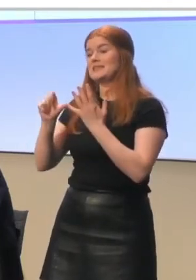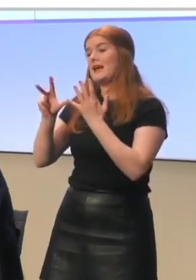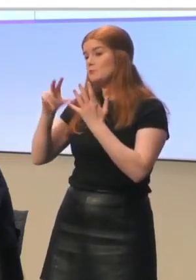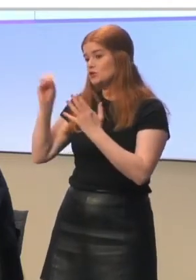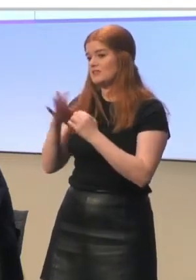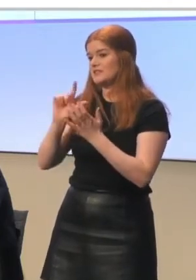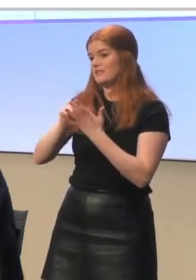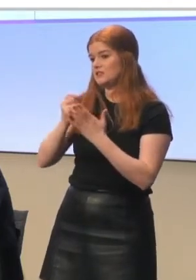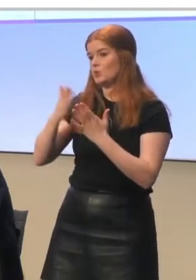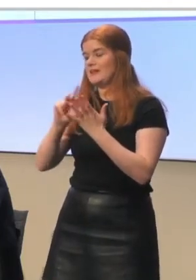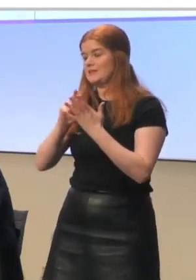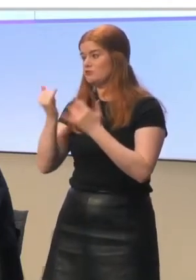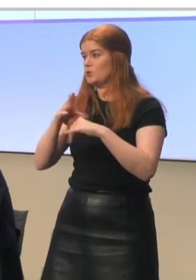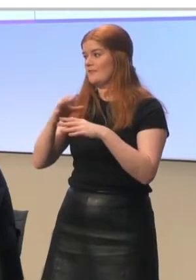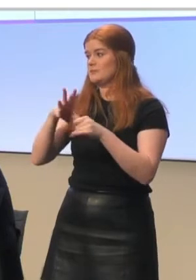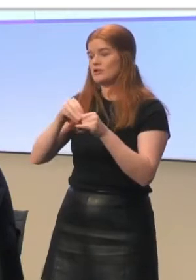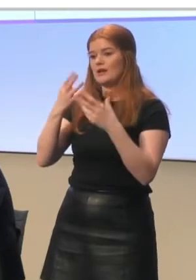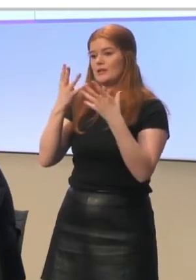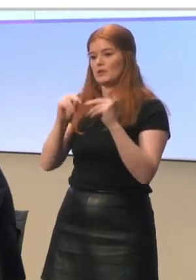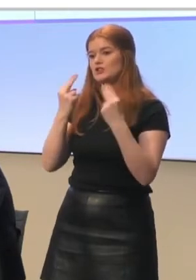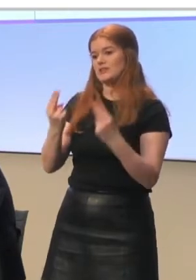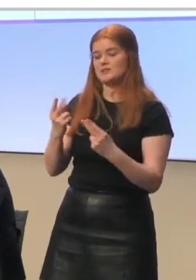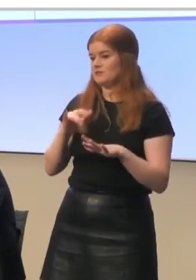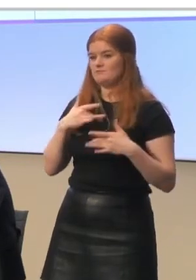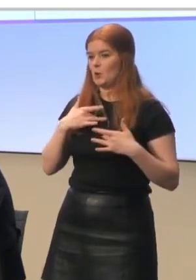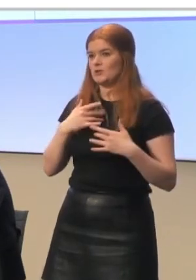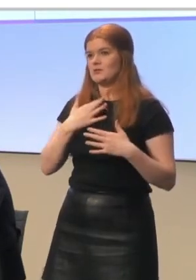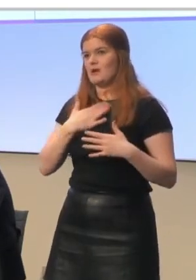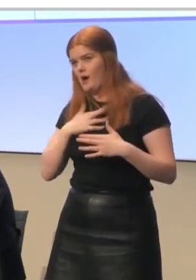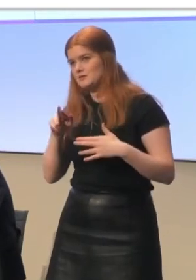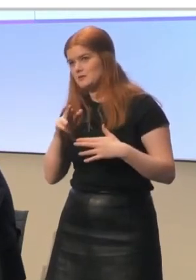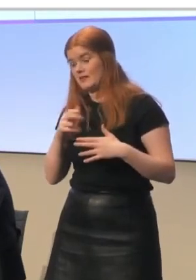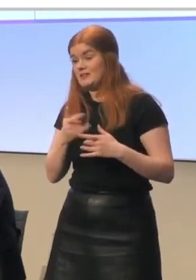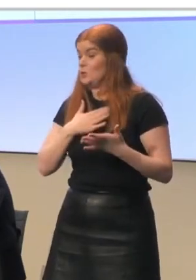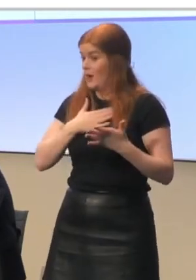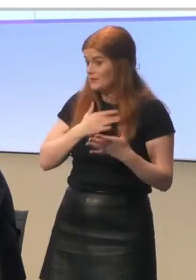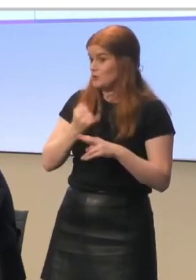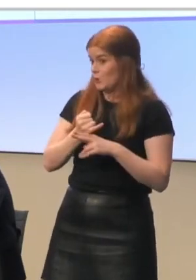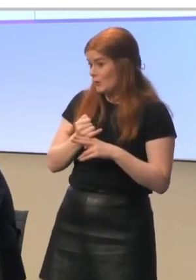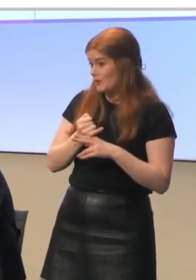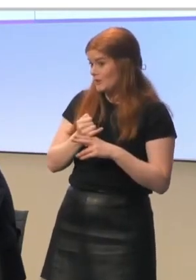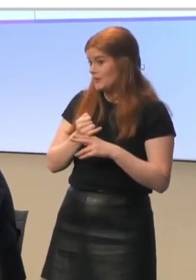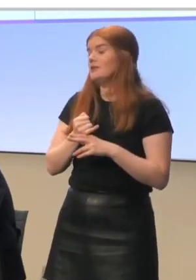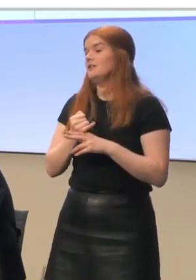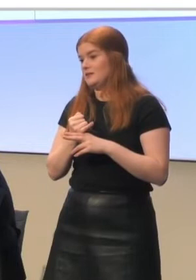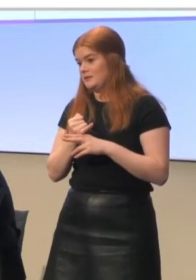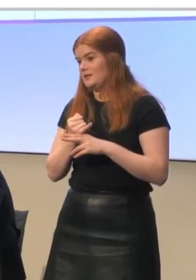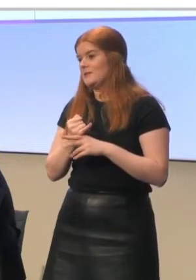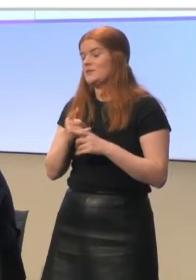17 or 18-year-olds with special educational needs don't dislike school or like school if you eliminate the double negative,